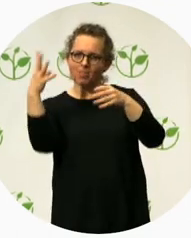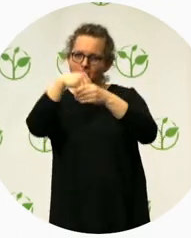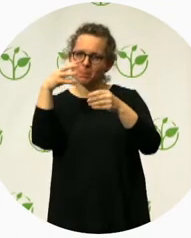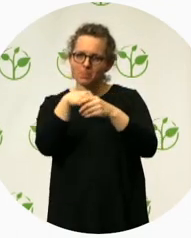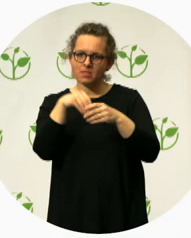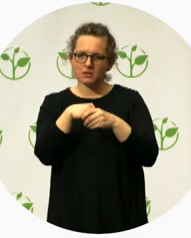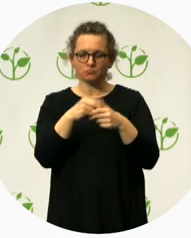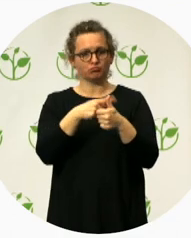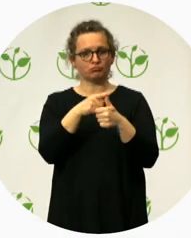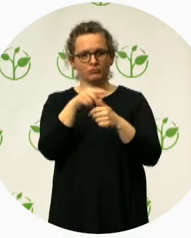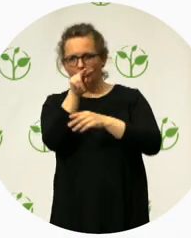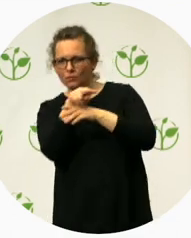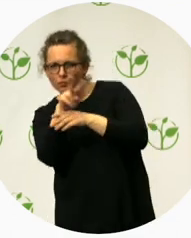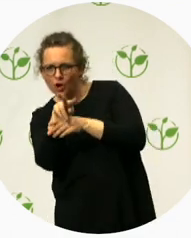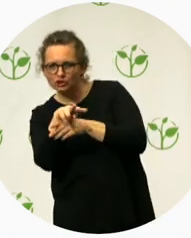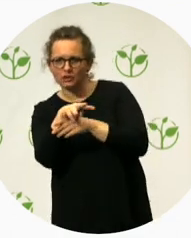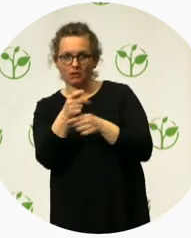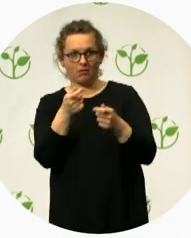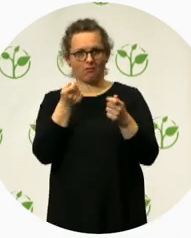the environment in which we live.